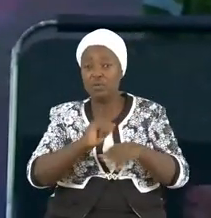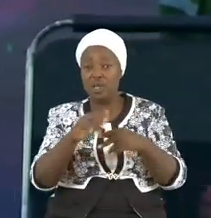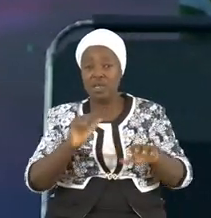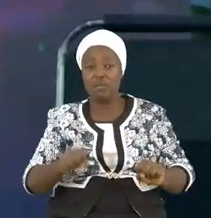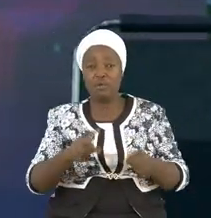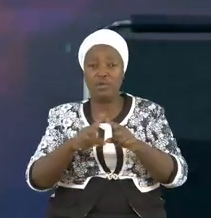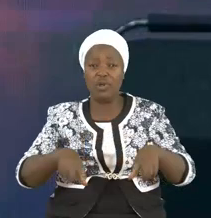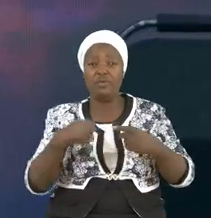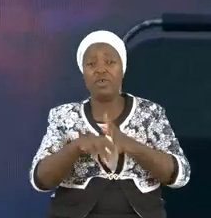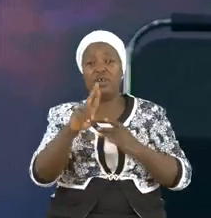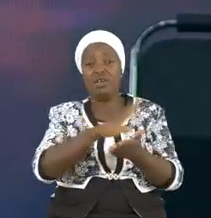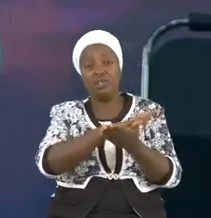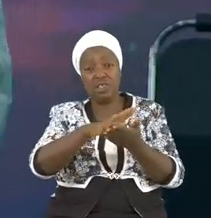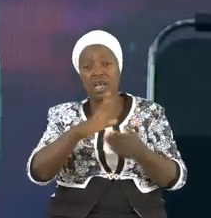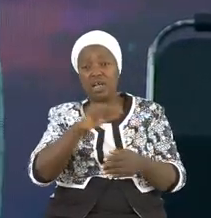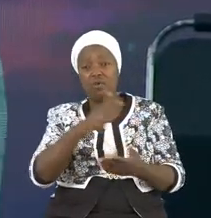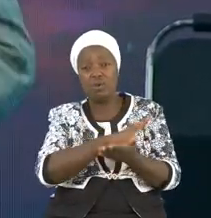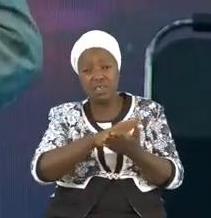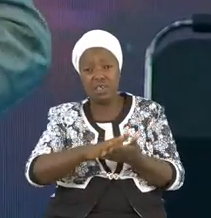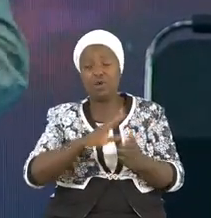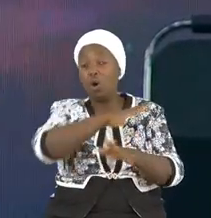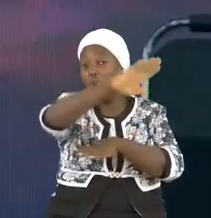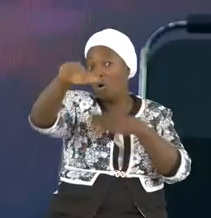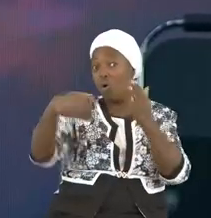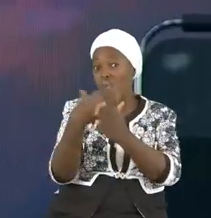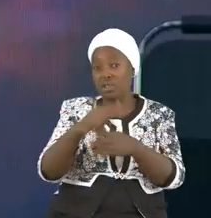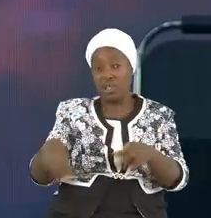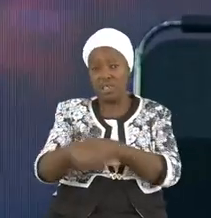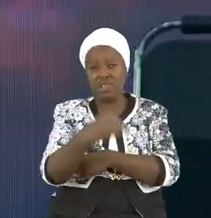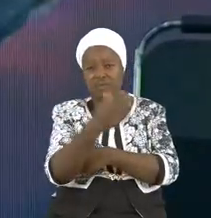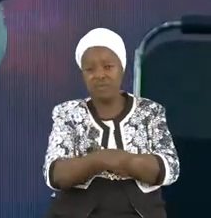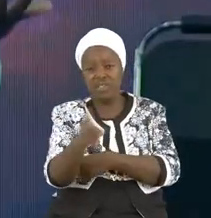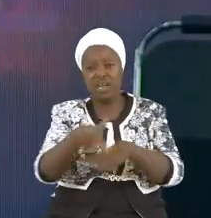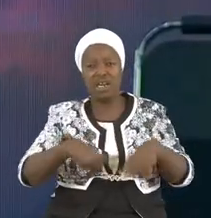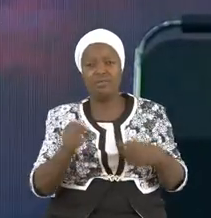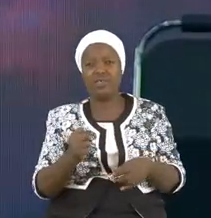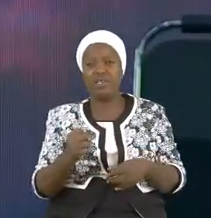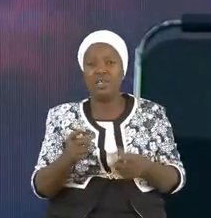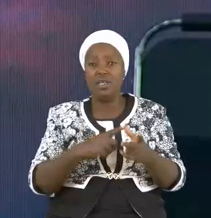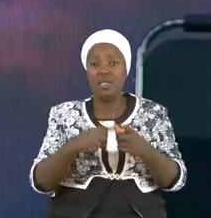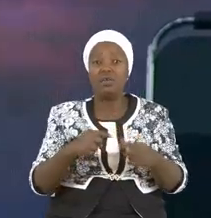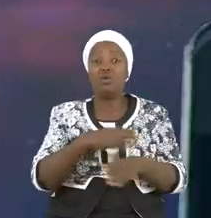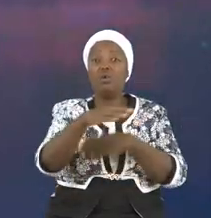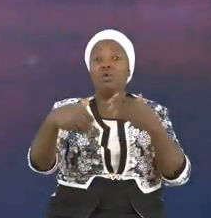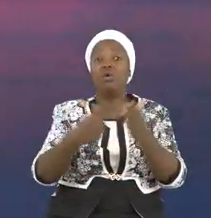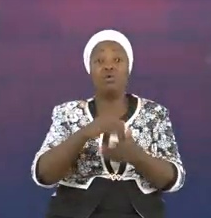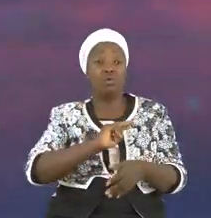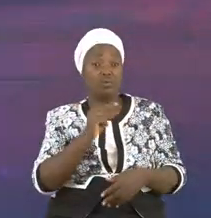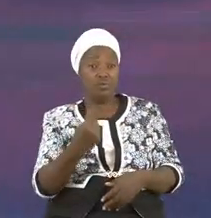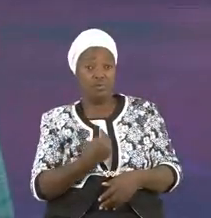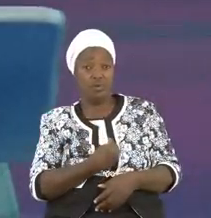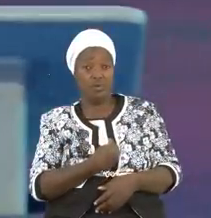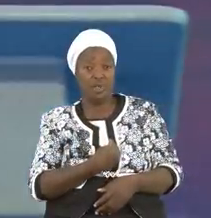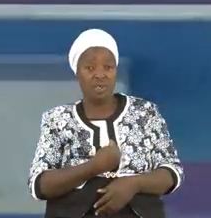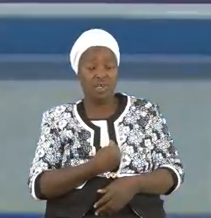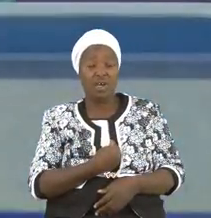righteousness and holiness all the days of their lives. The rest were being, you know, crawling.